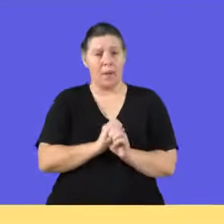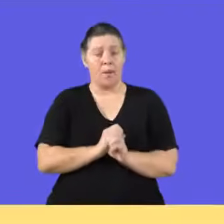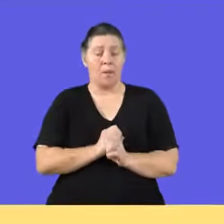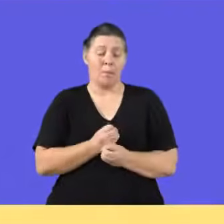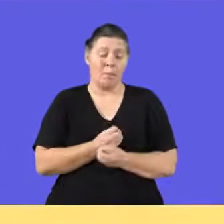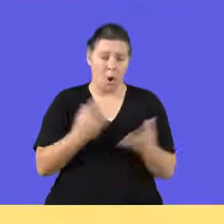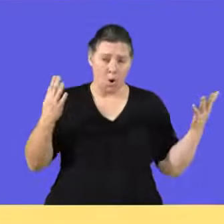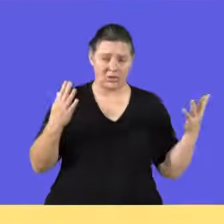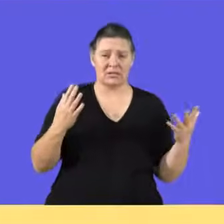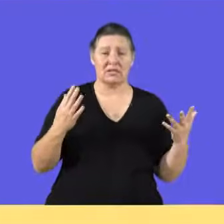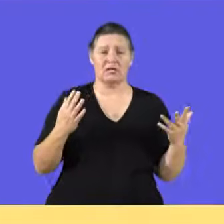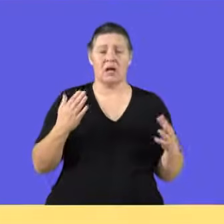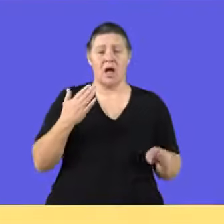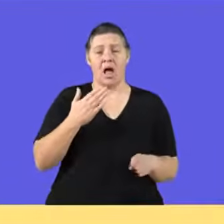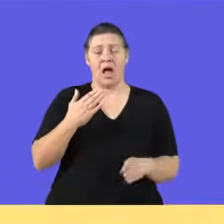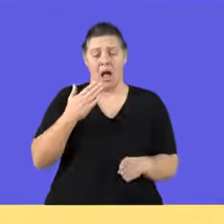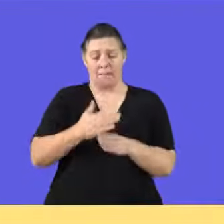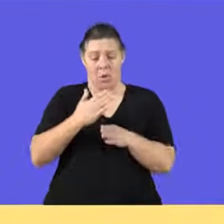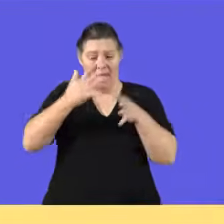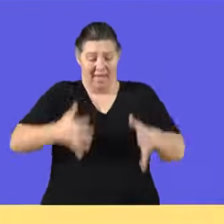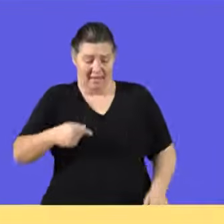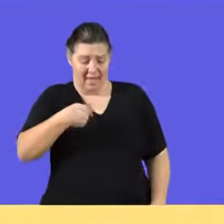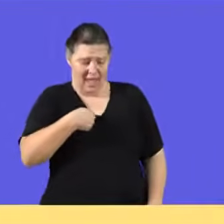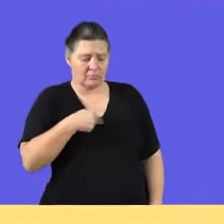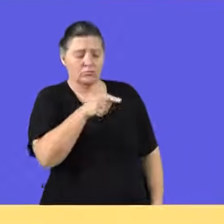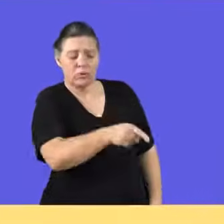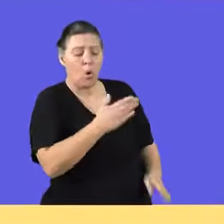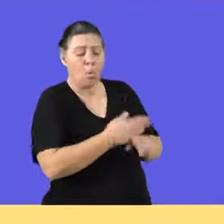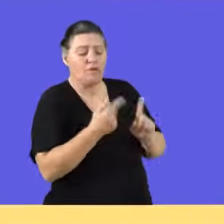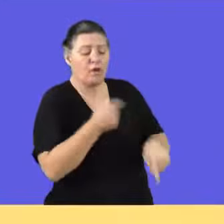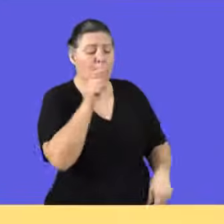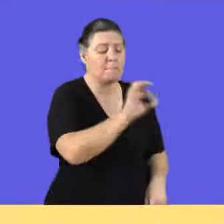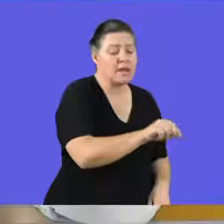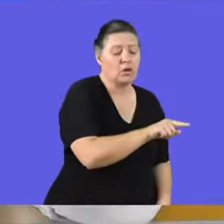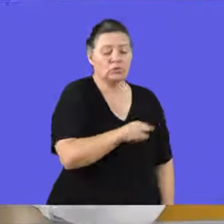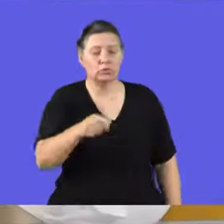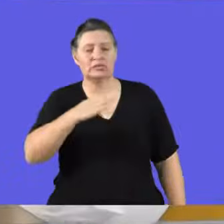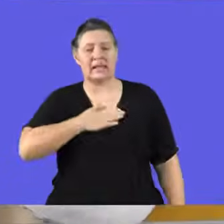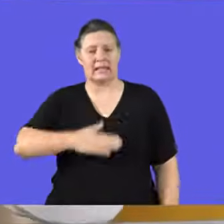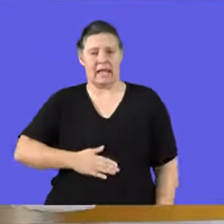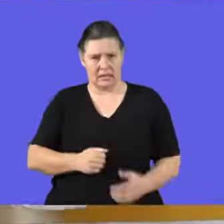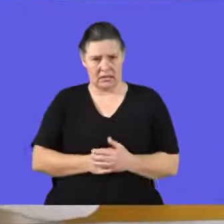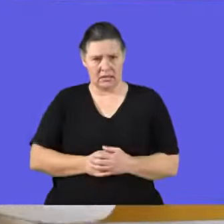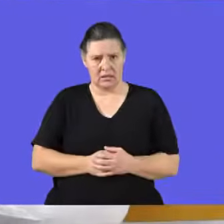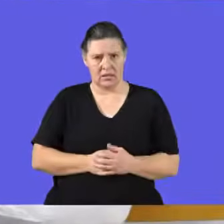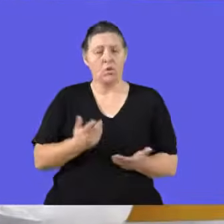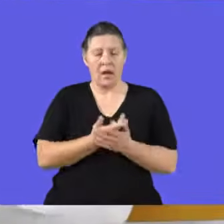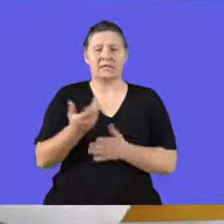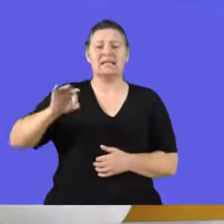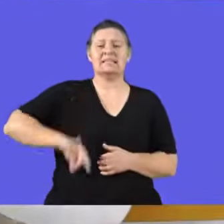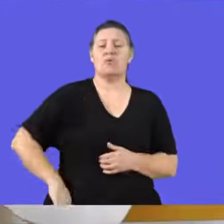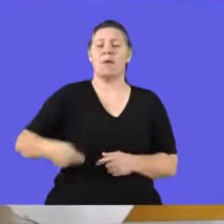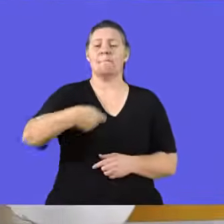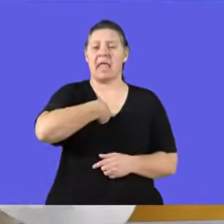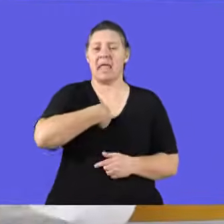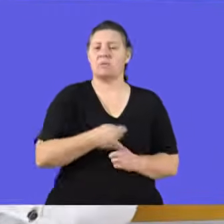wages. Most unethical employers would make people work, let's say for a week, from your Monday, when you get to Sunday. When